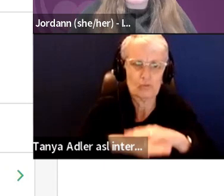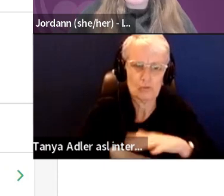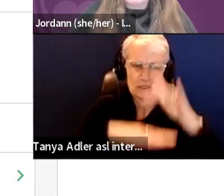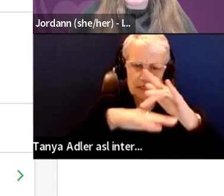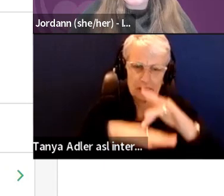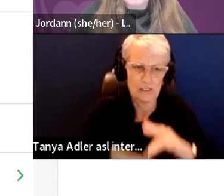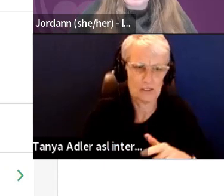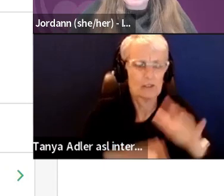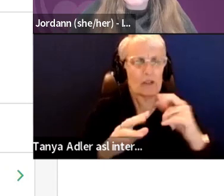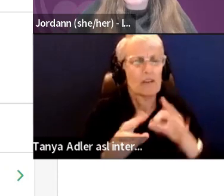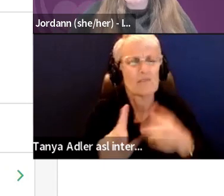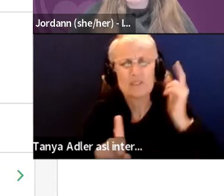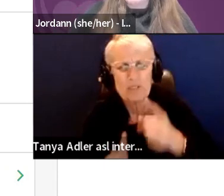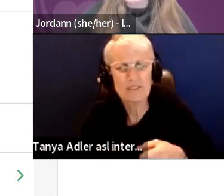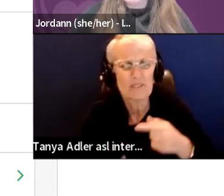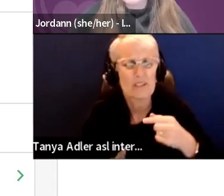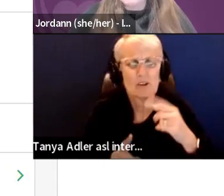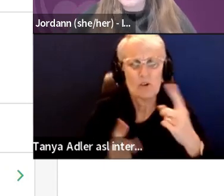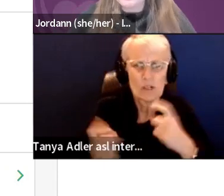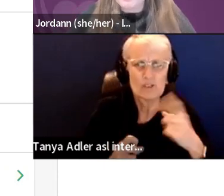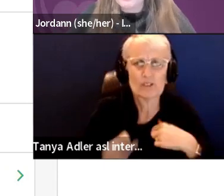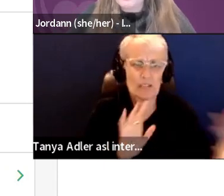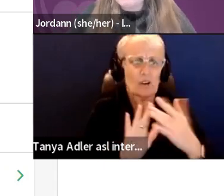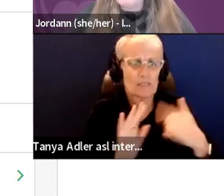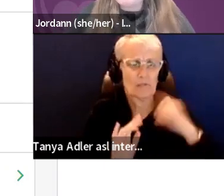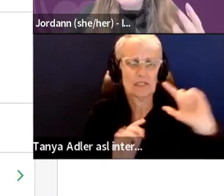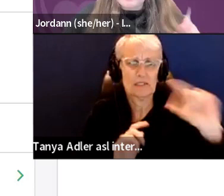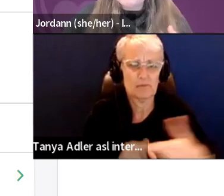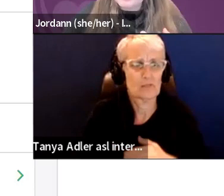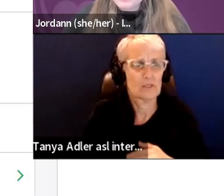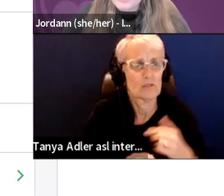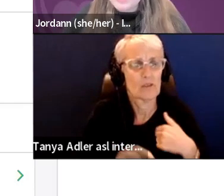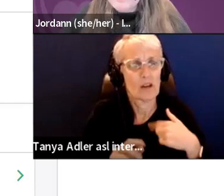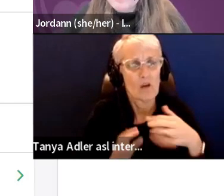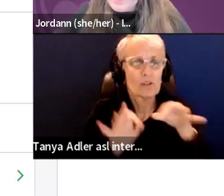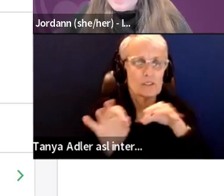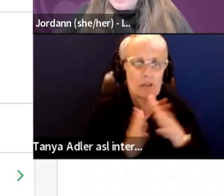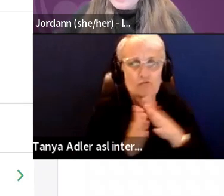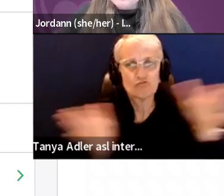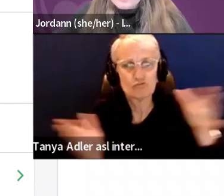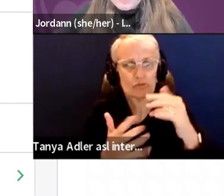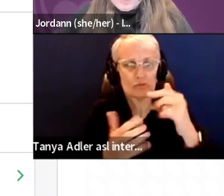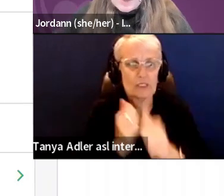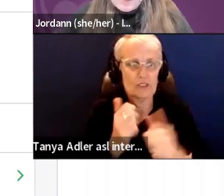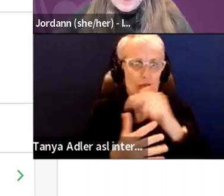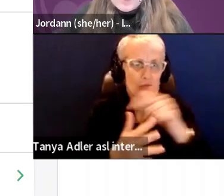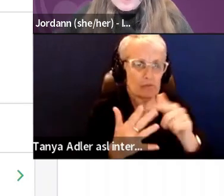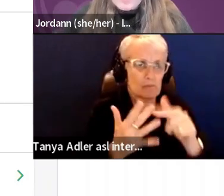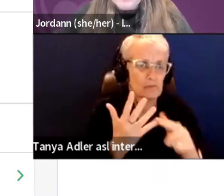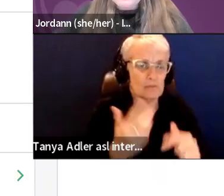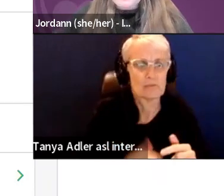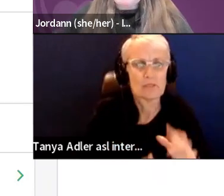about specific things on the application form, you can always get in touch with me, but I'll briefly cover each section. I did want to